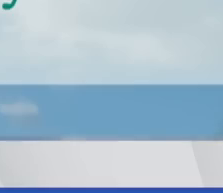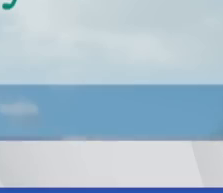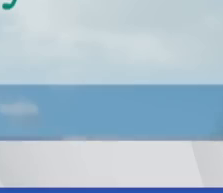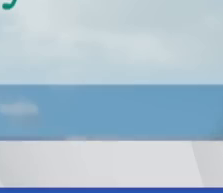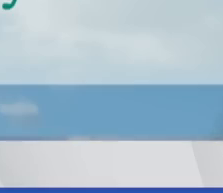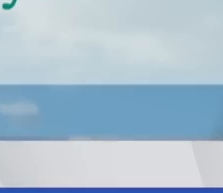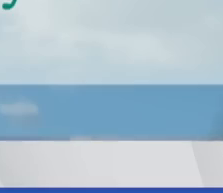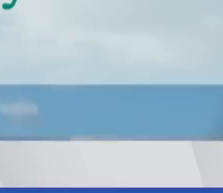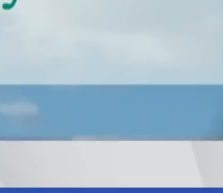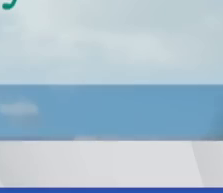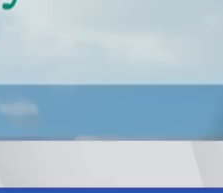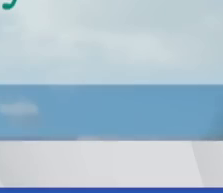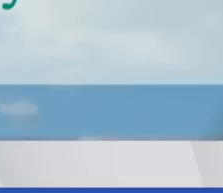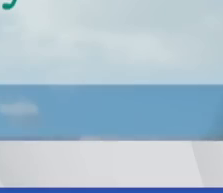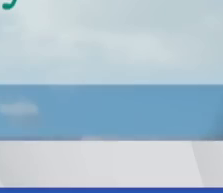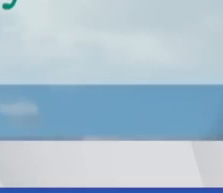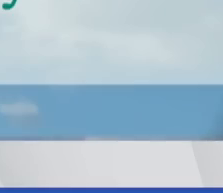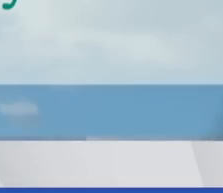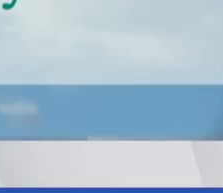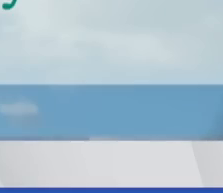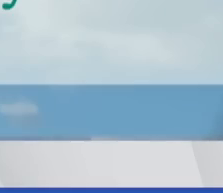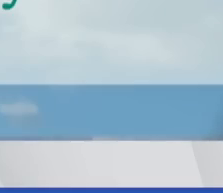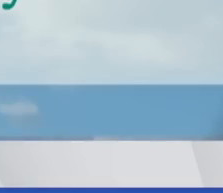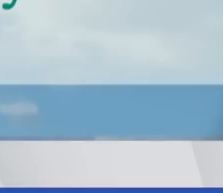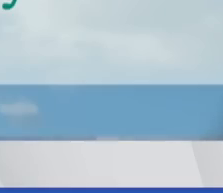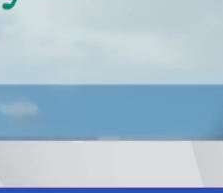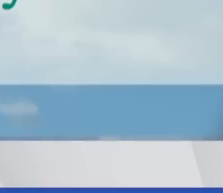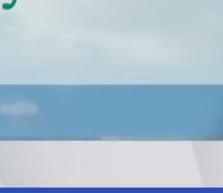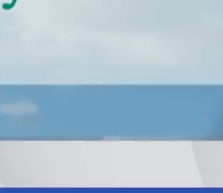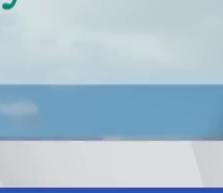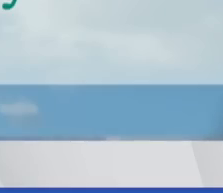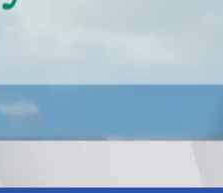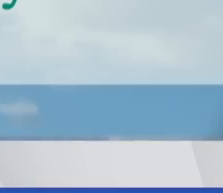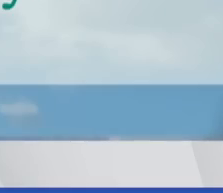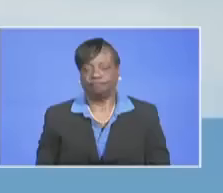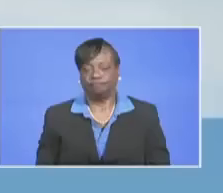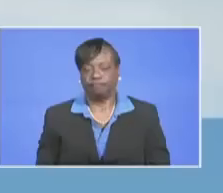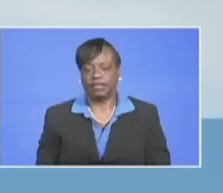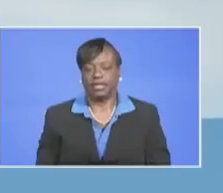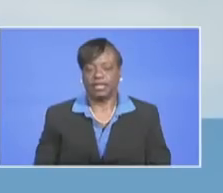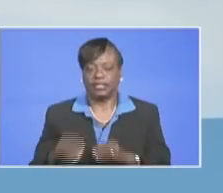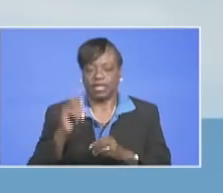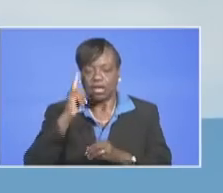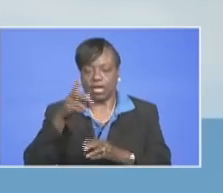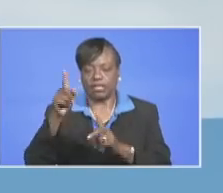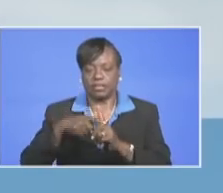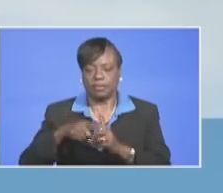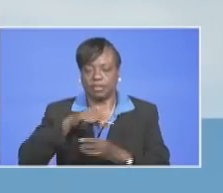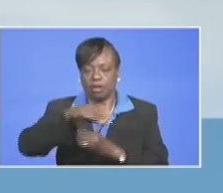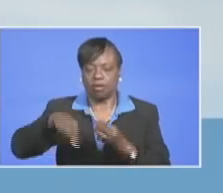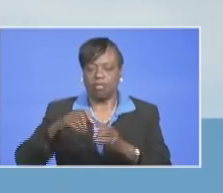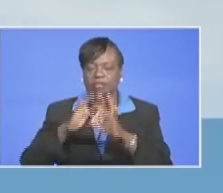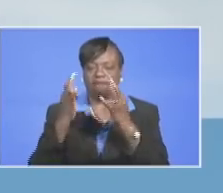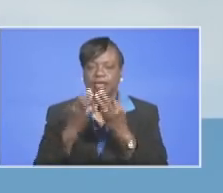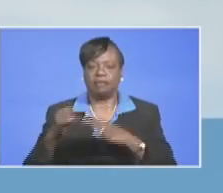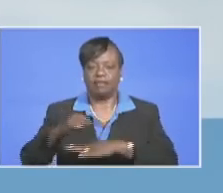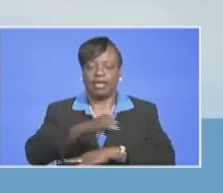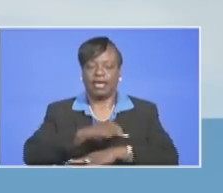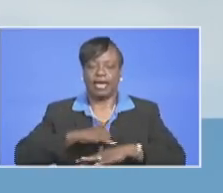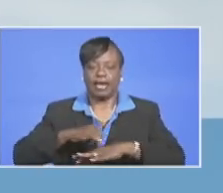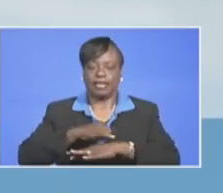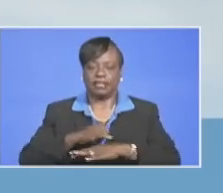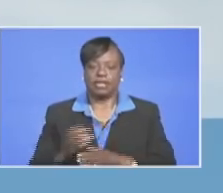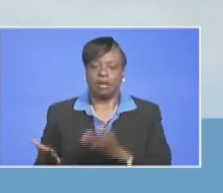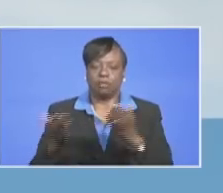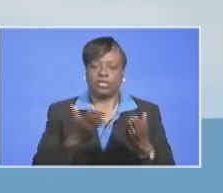We're all looking forward to the weekend. Well, thank you, Alto. And right now we're going to jump right in it and take a look at temperatures around the Family Violence. And they